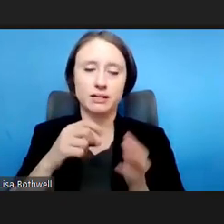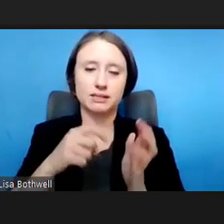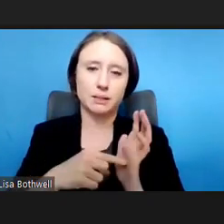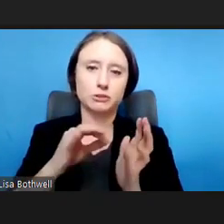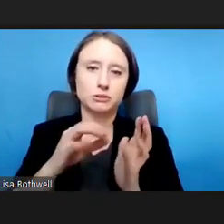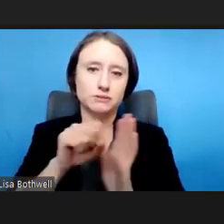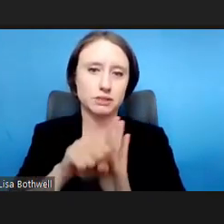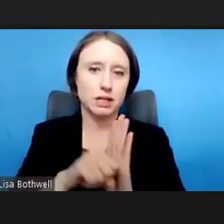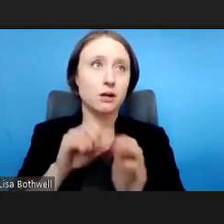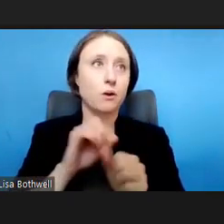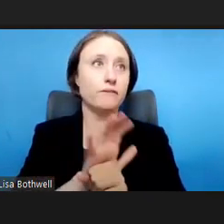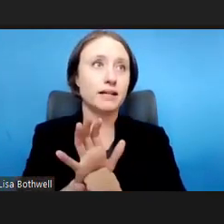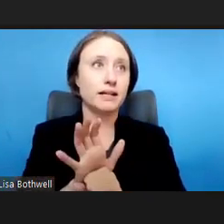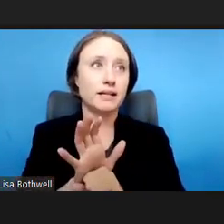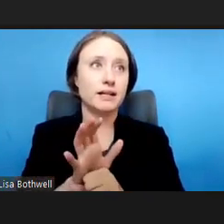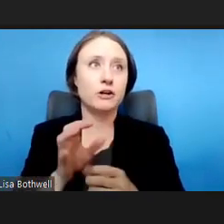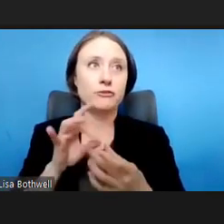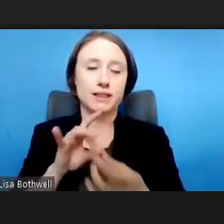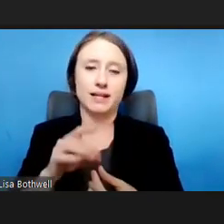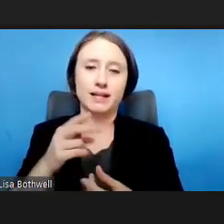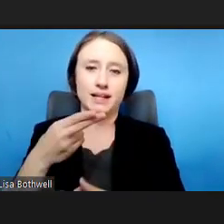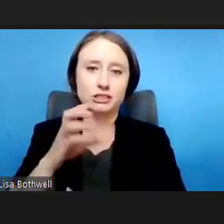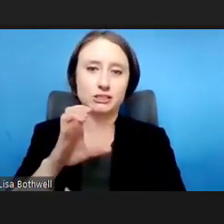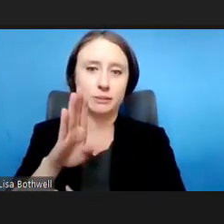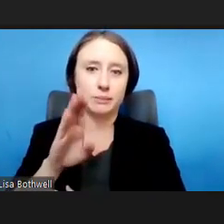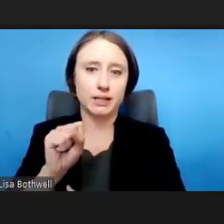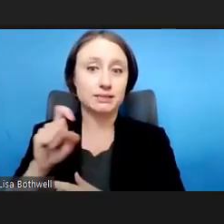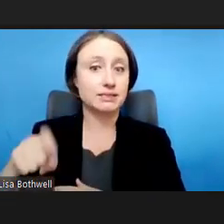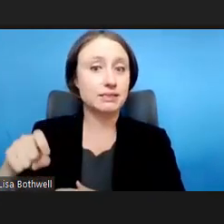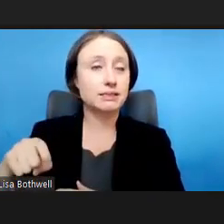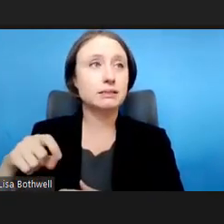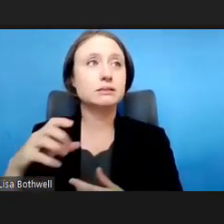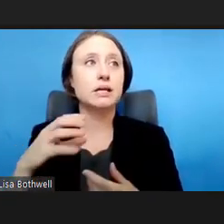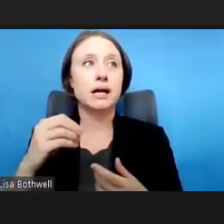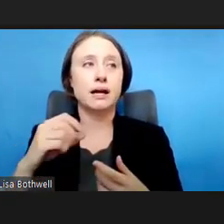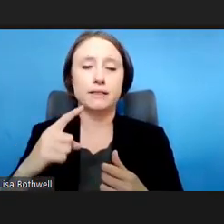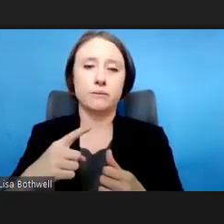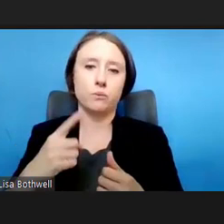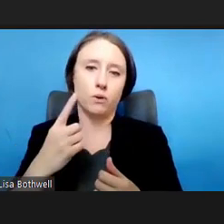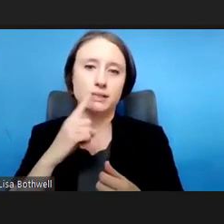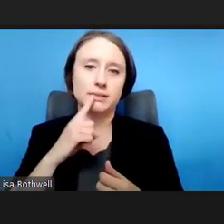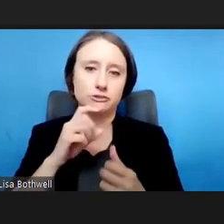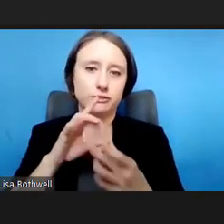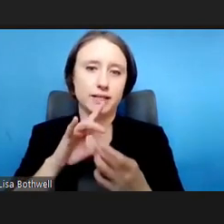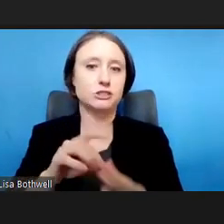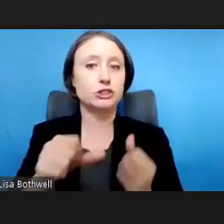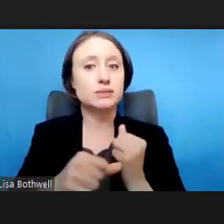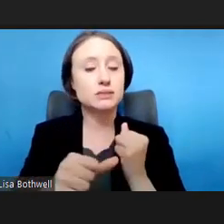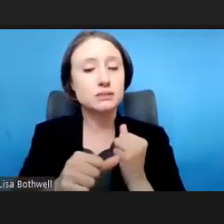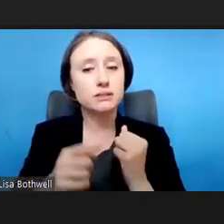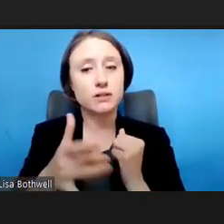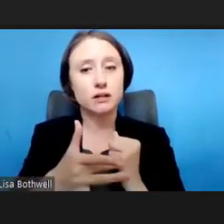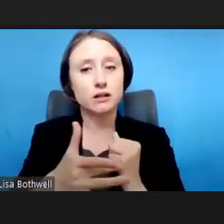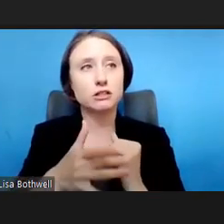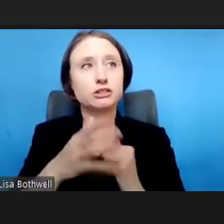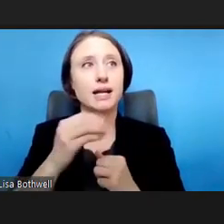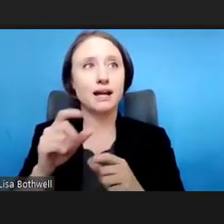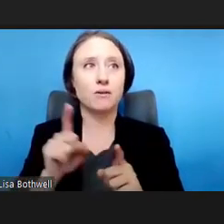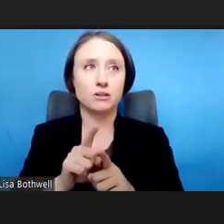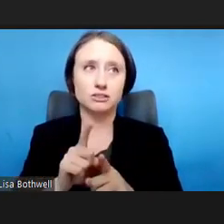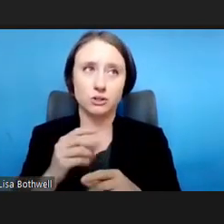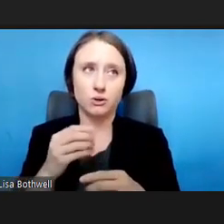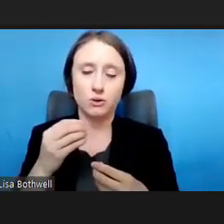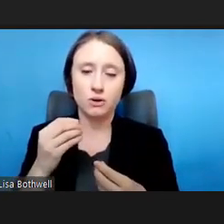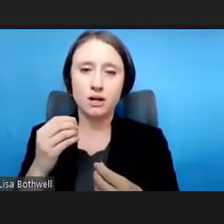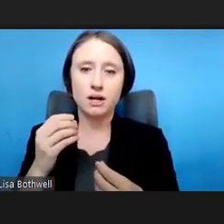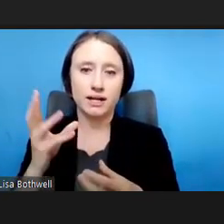C, which talks about state demonstrations during COVID based on need, and one in